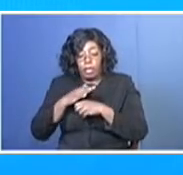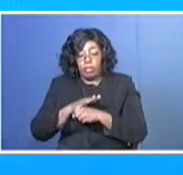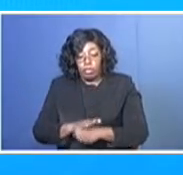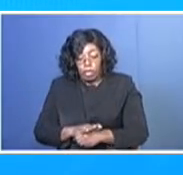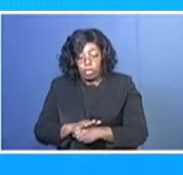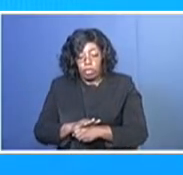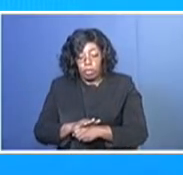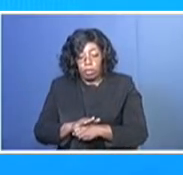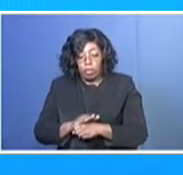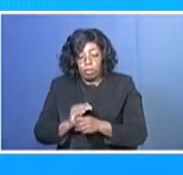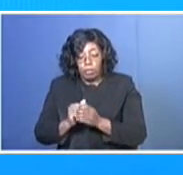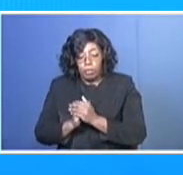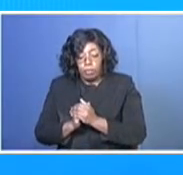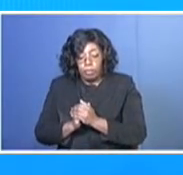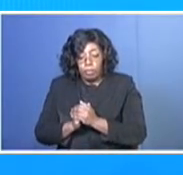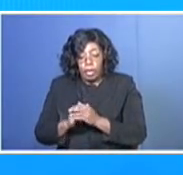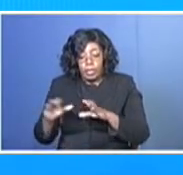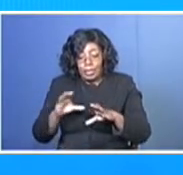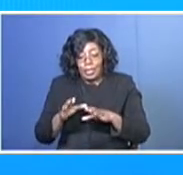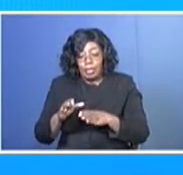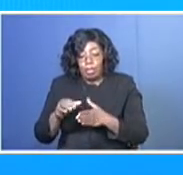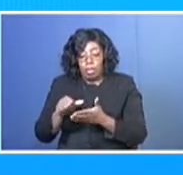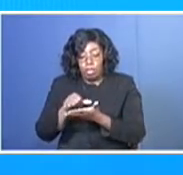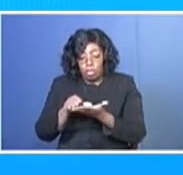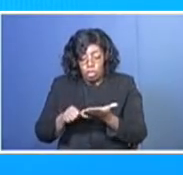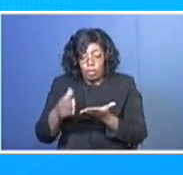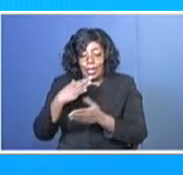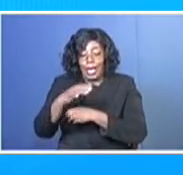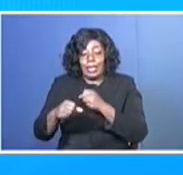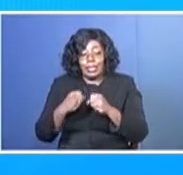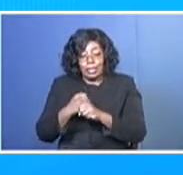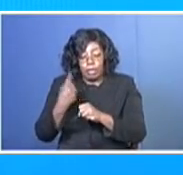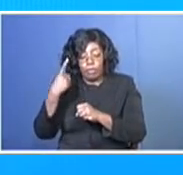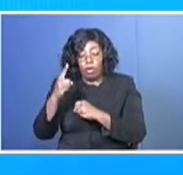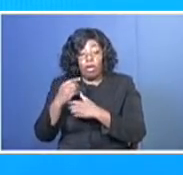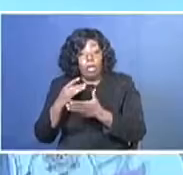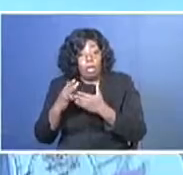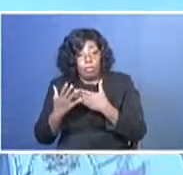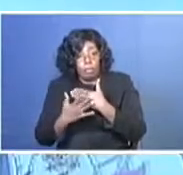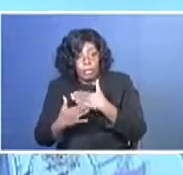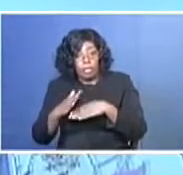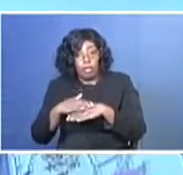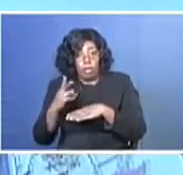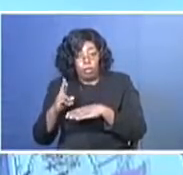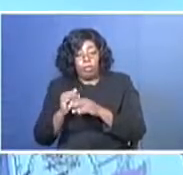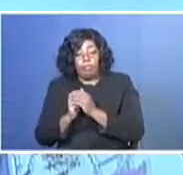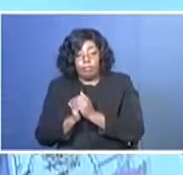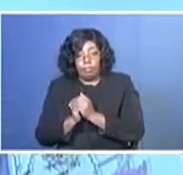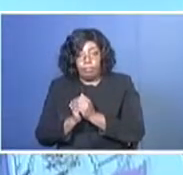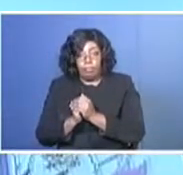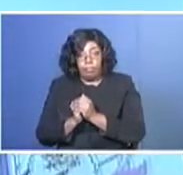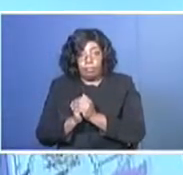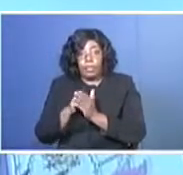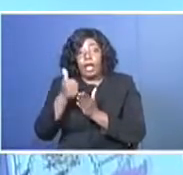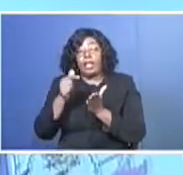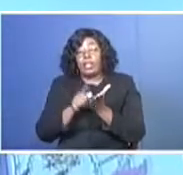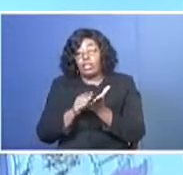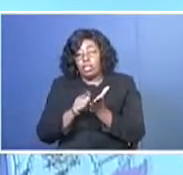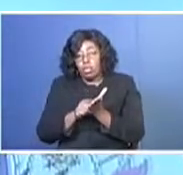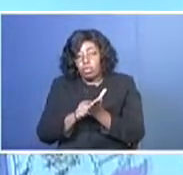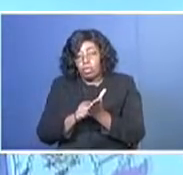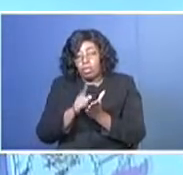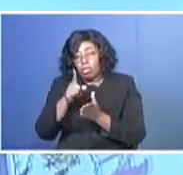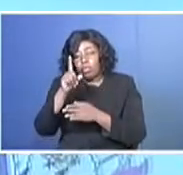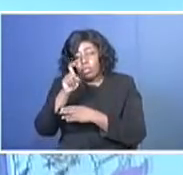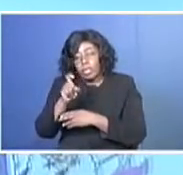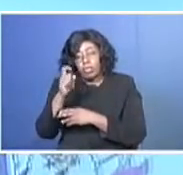a surgery last year for bleeding in the brain. In other news this evening, as if you needed